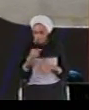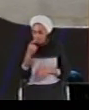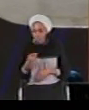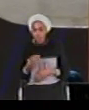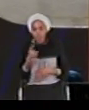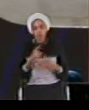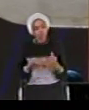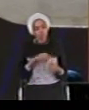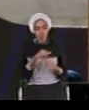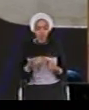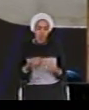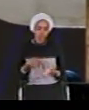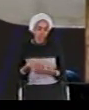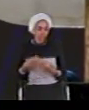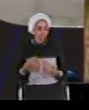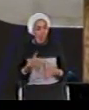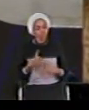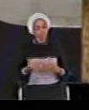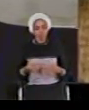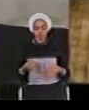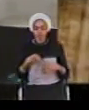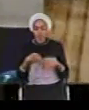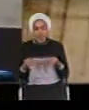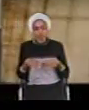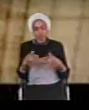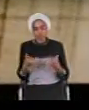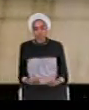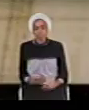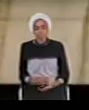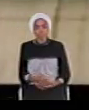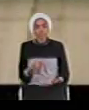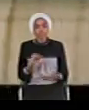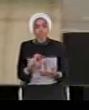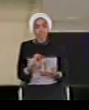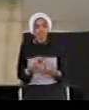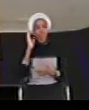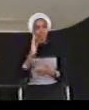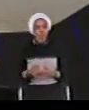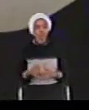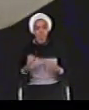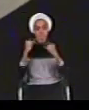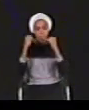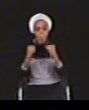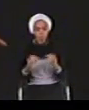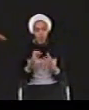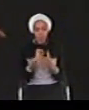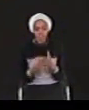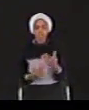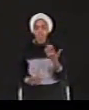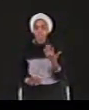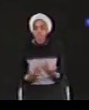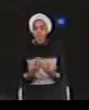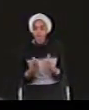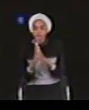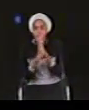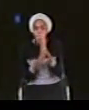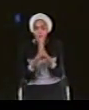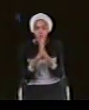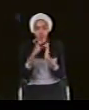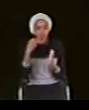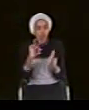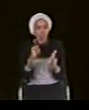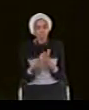what about this now? What are we going to do? That will empower and inspire that those